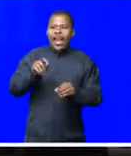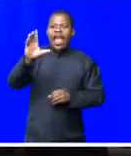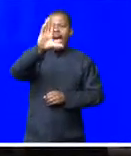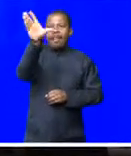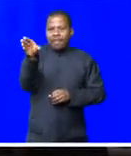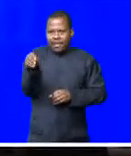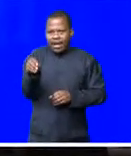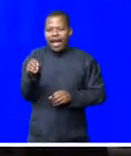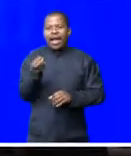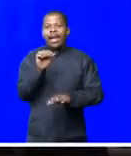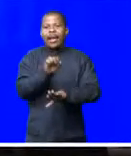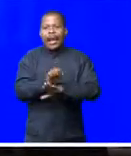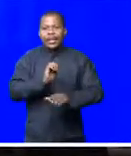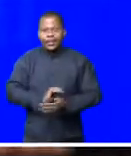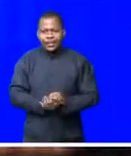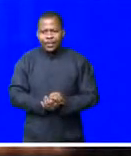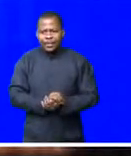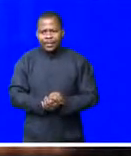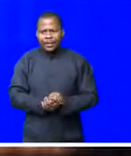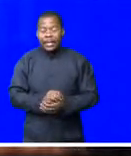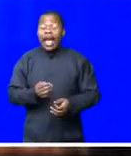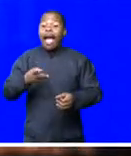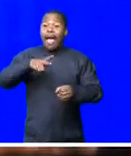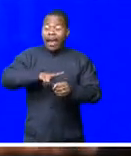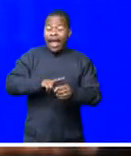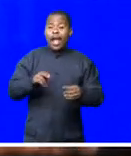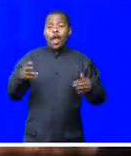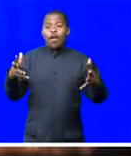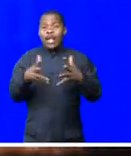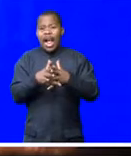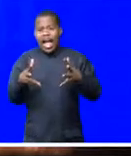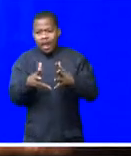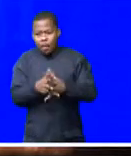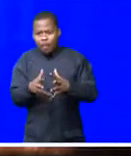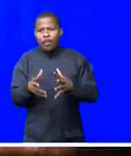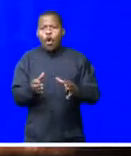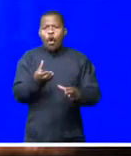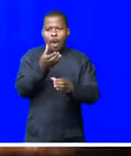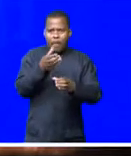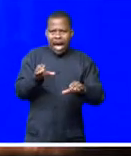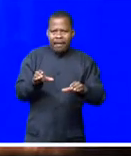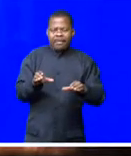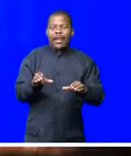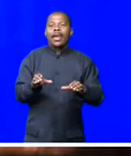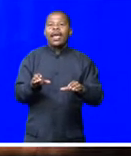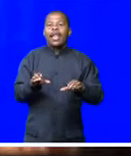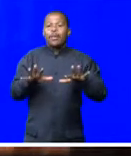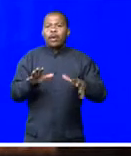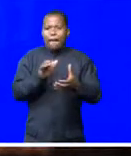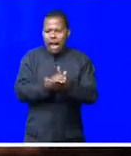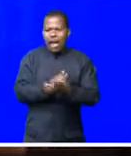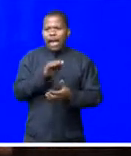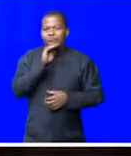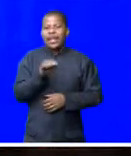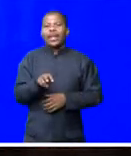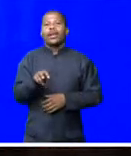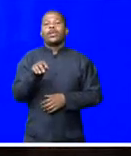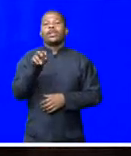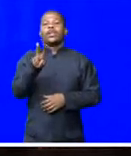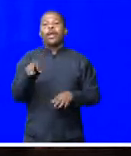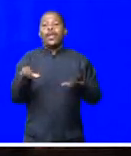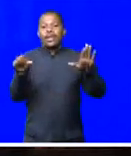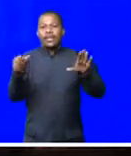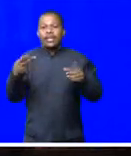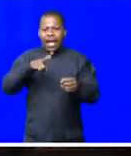laseAfrika. Lona ngumhlangano wemave ladlelana nemangisi wemashumi lamabili nesithupha kanti